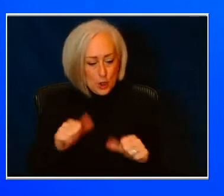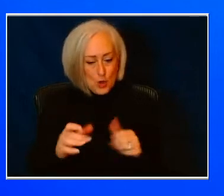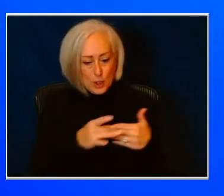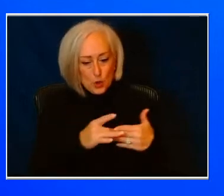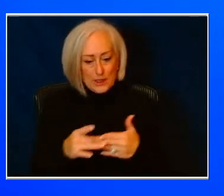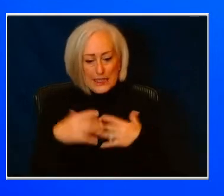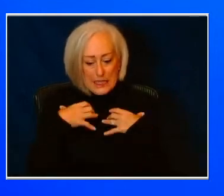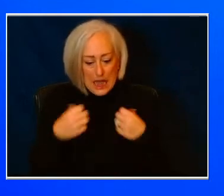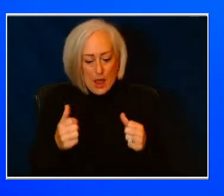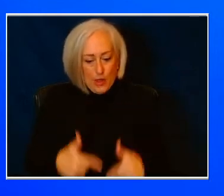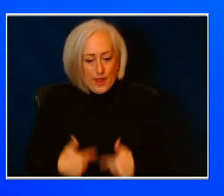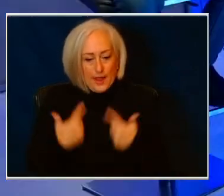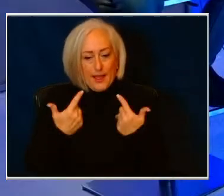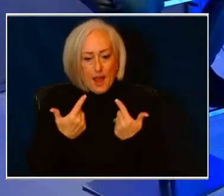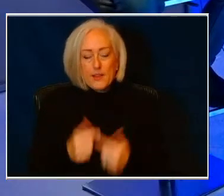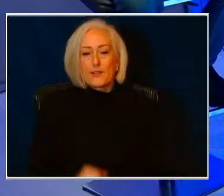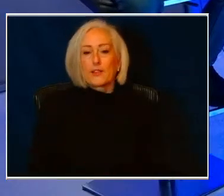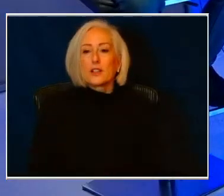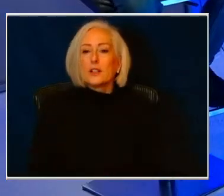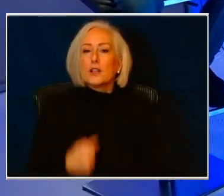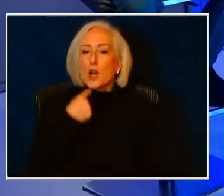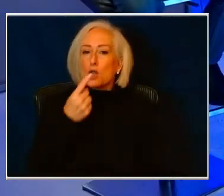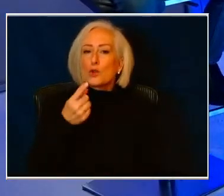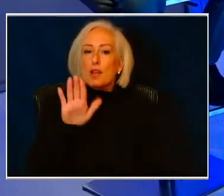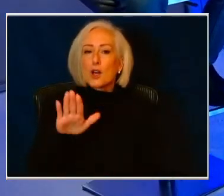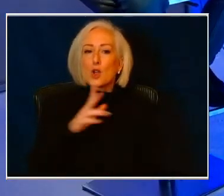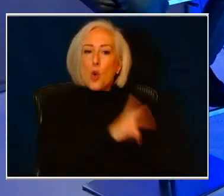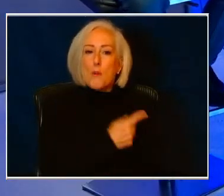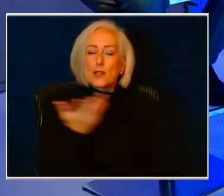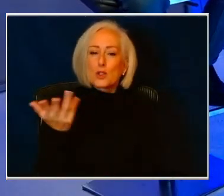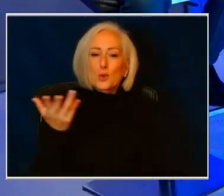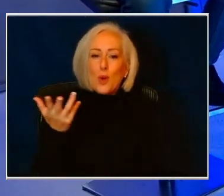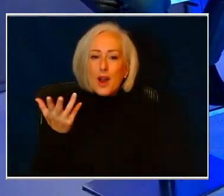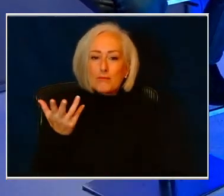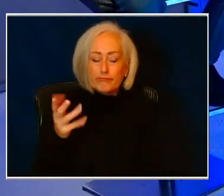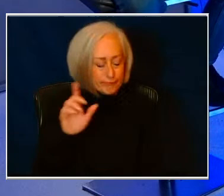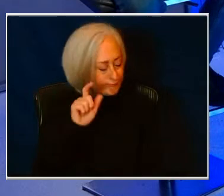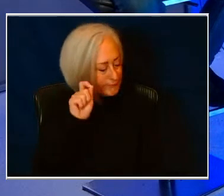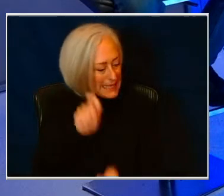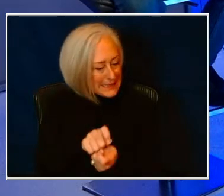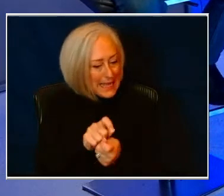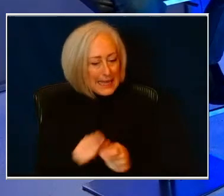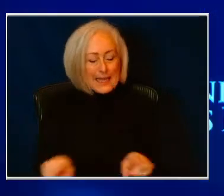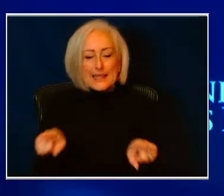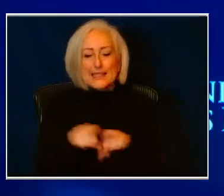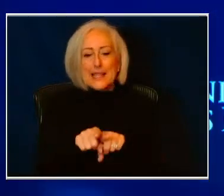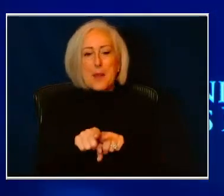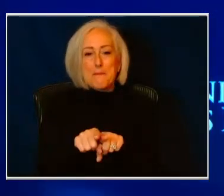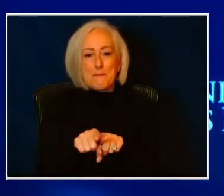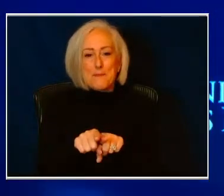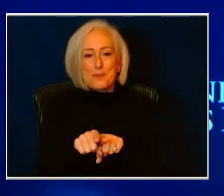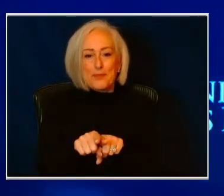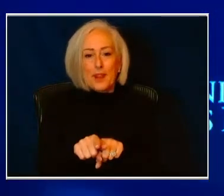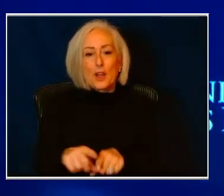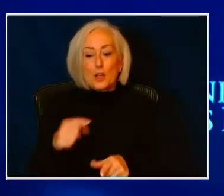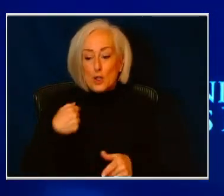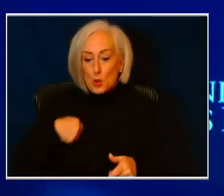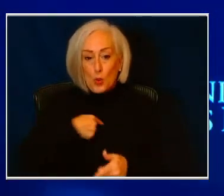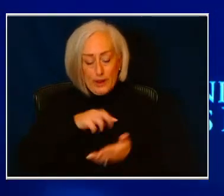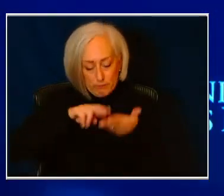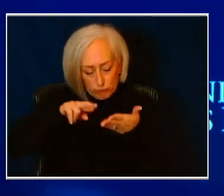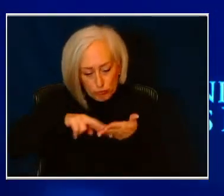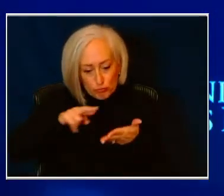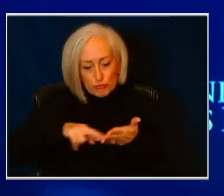lifestyle. What do you tell your patients about activity? Exactly that. And actually, this is something we have been researching for 15 years.